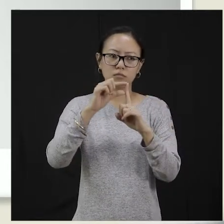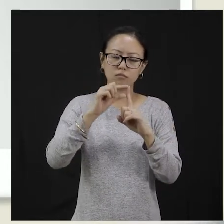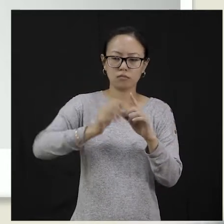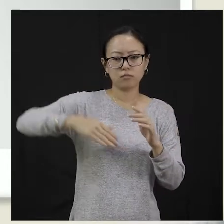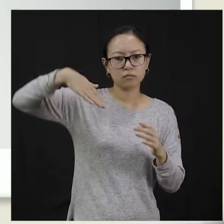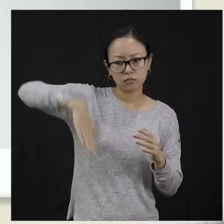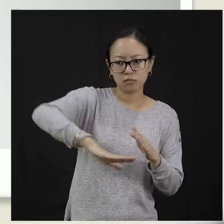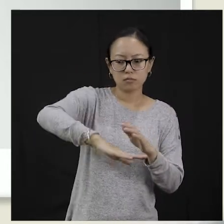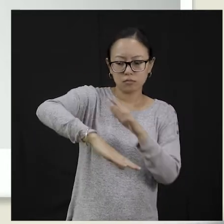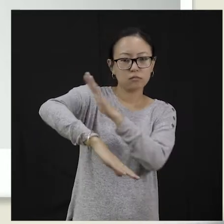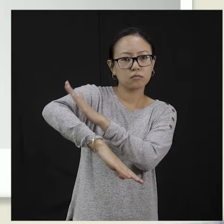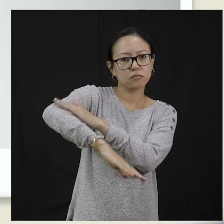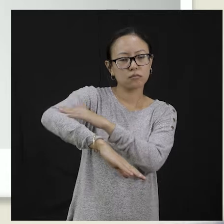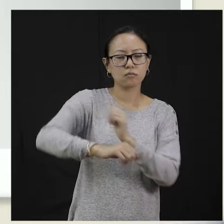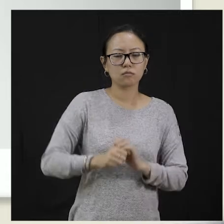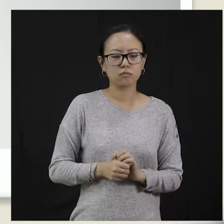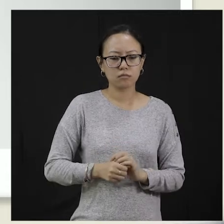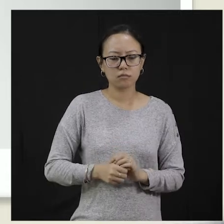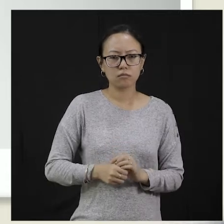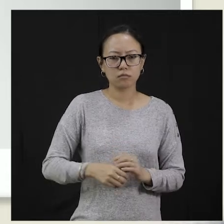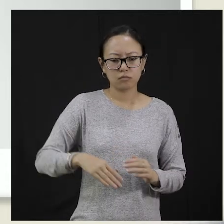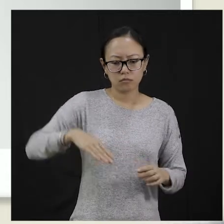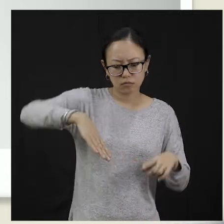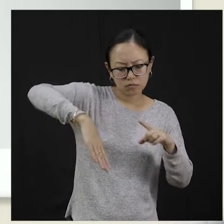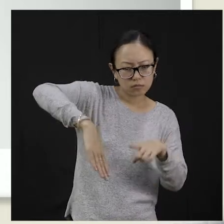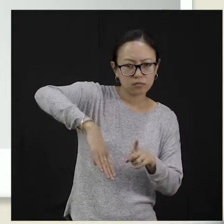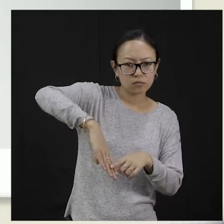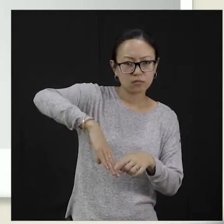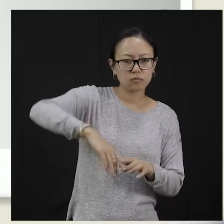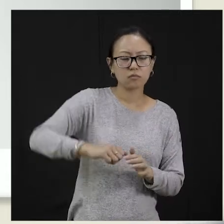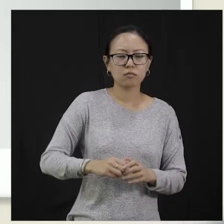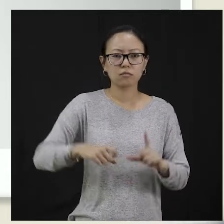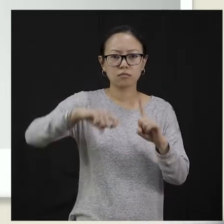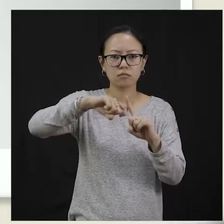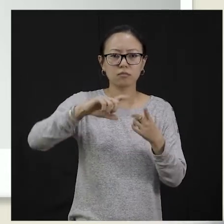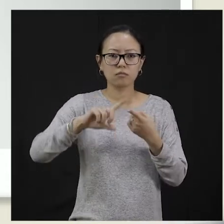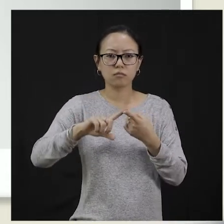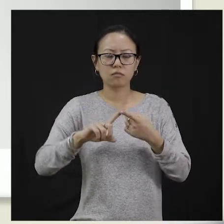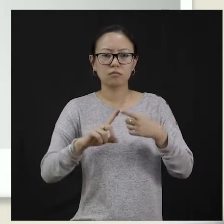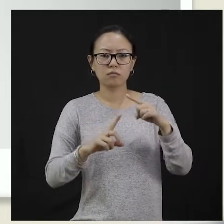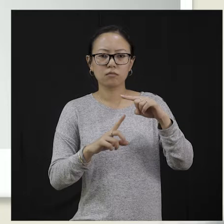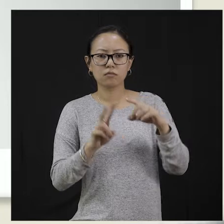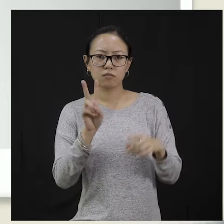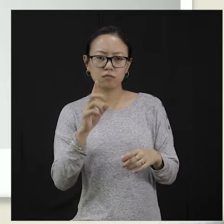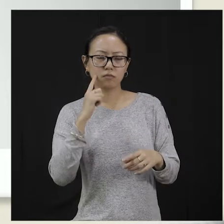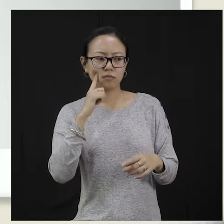T-O-P, top. Then, who is at the bottom of the slide? Kevi.